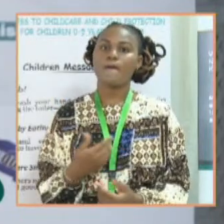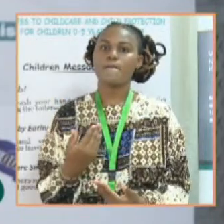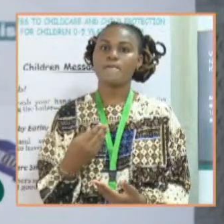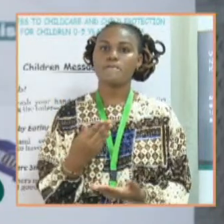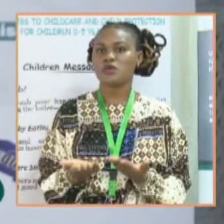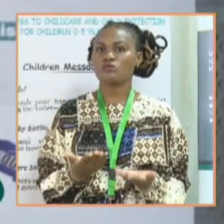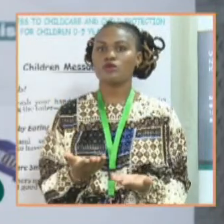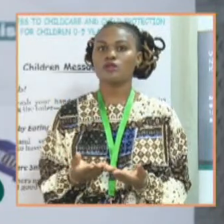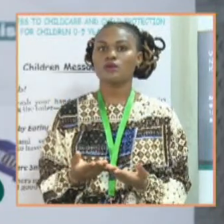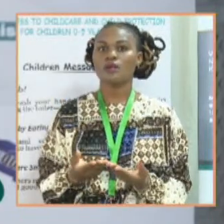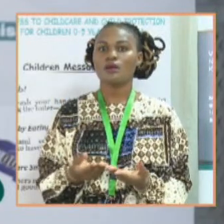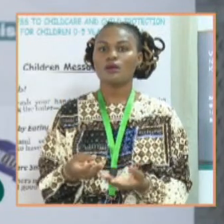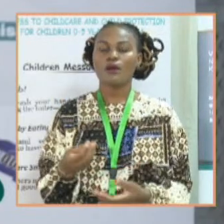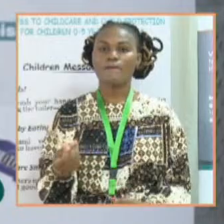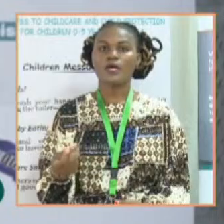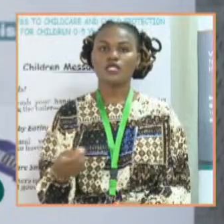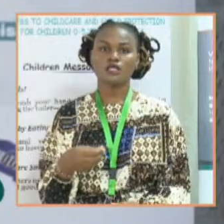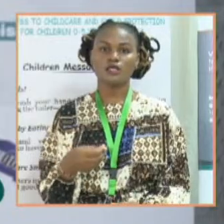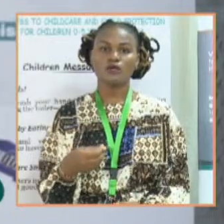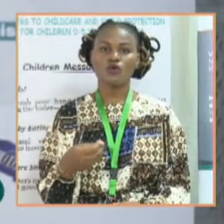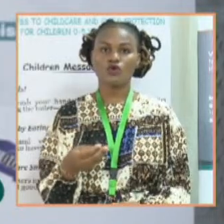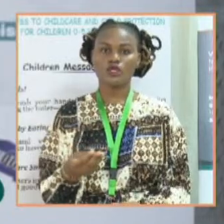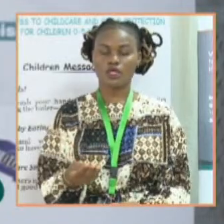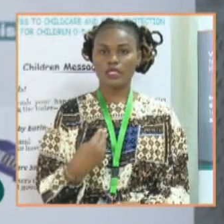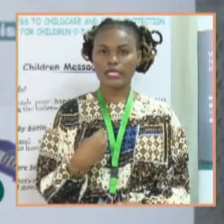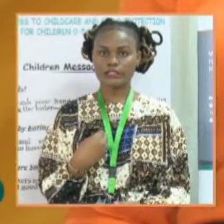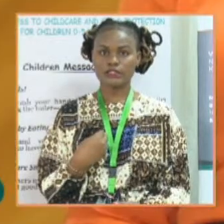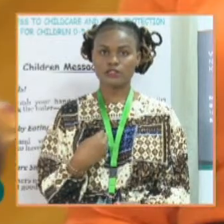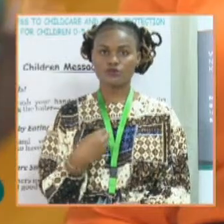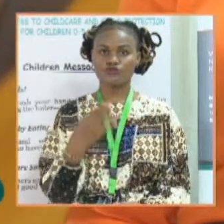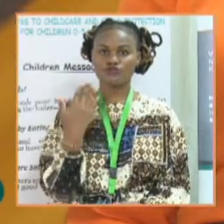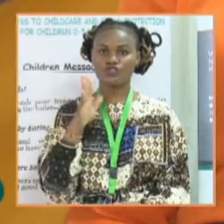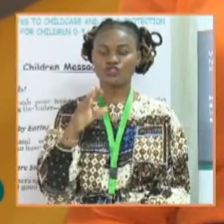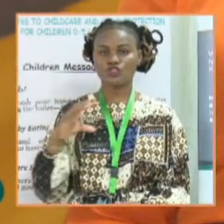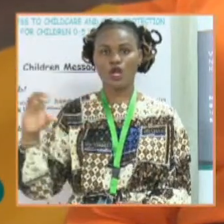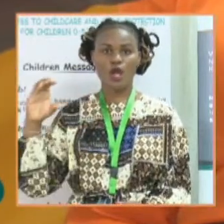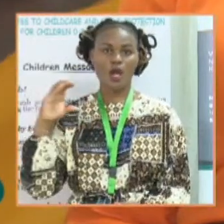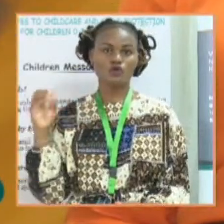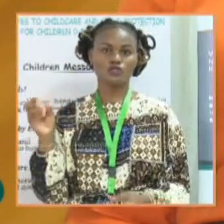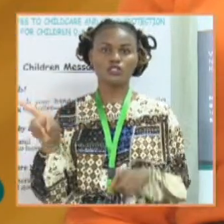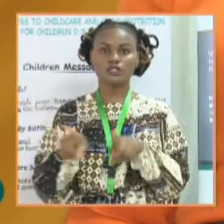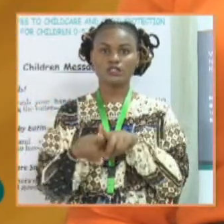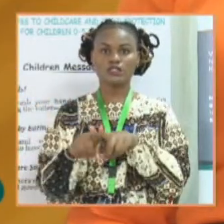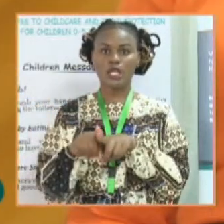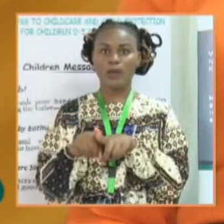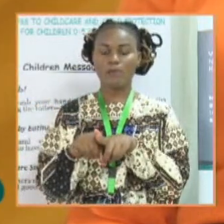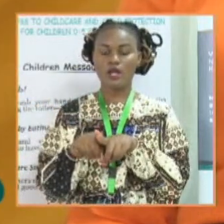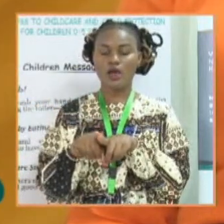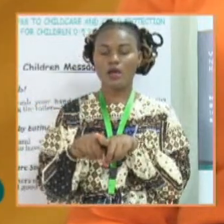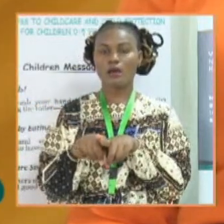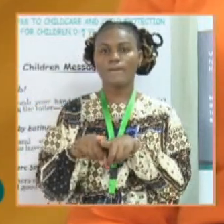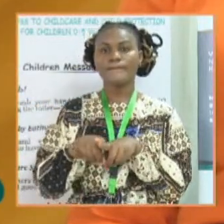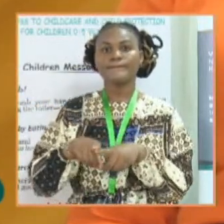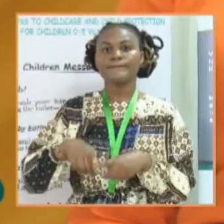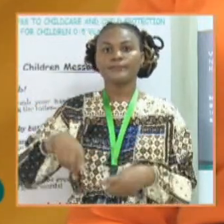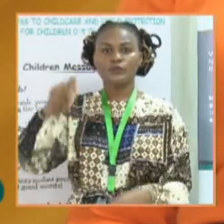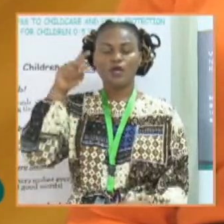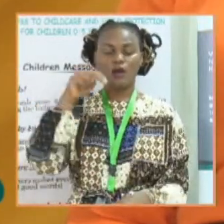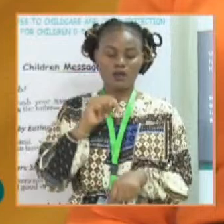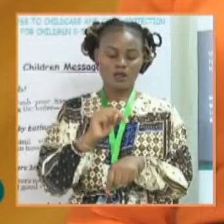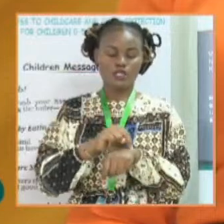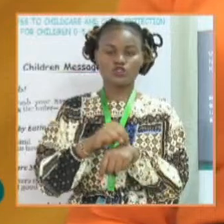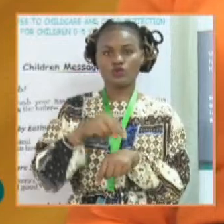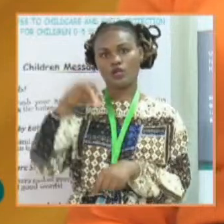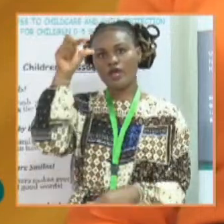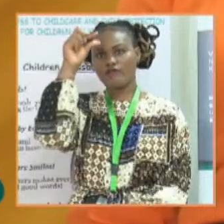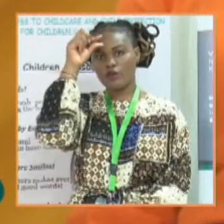funding, not exactly what they budgeted. So when you are looking at what was budgeted against what was utilized,